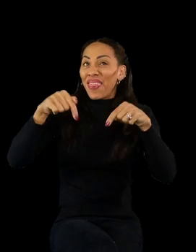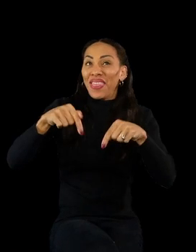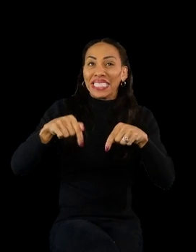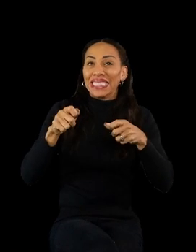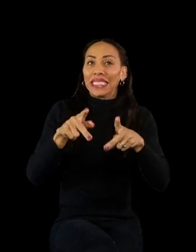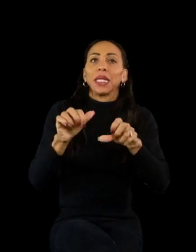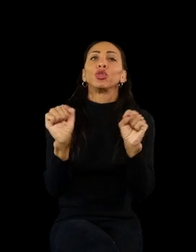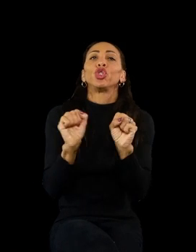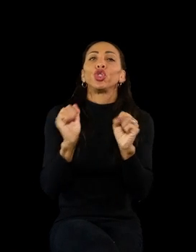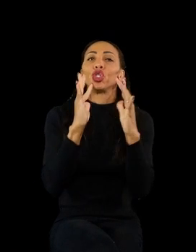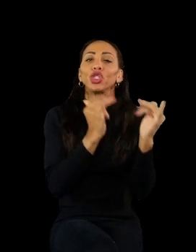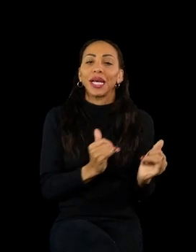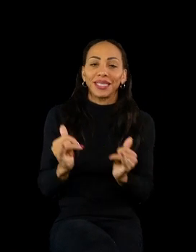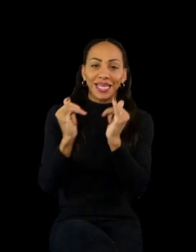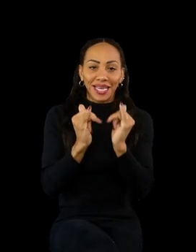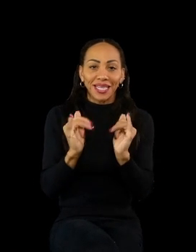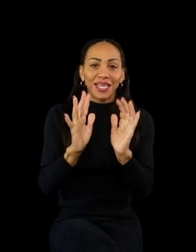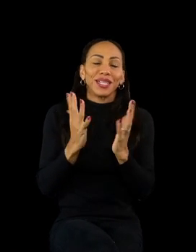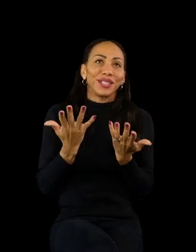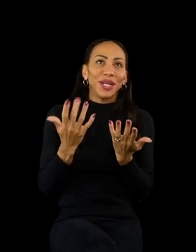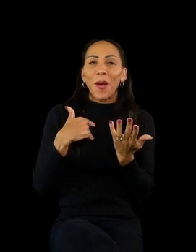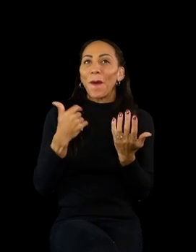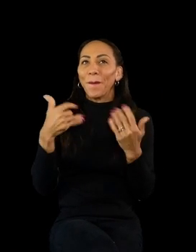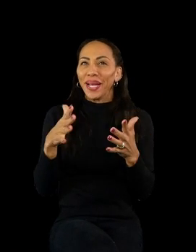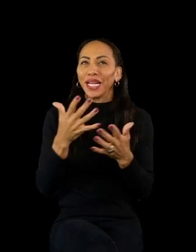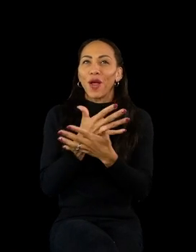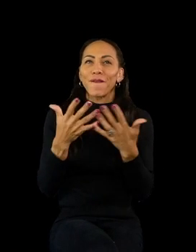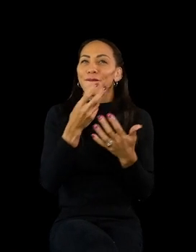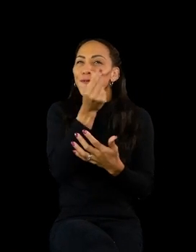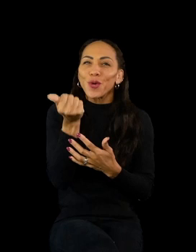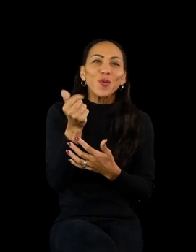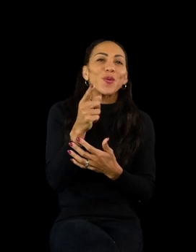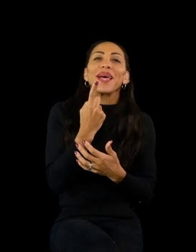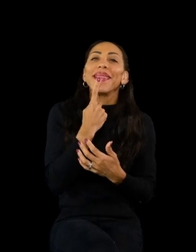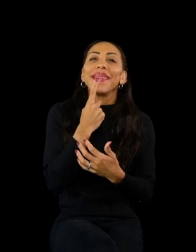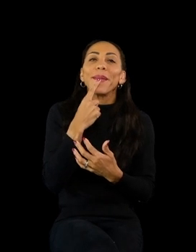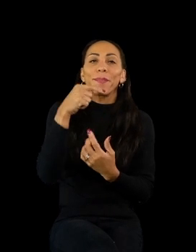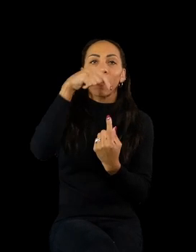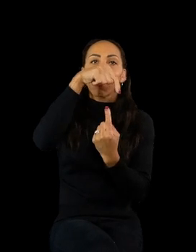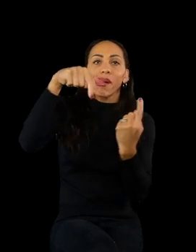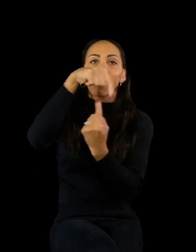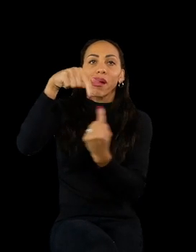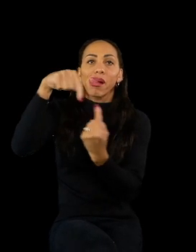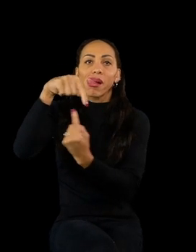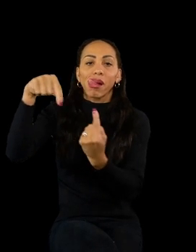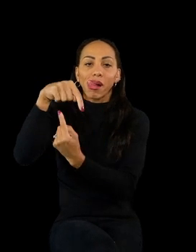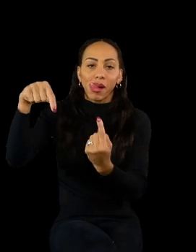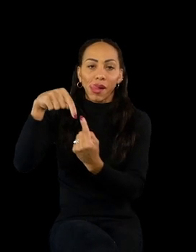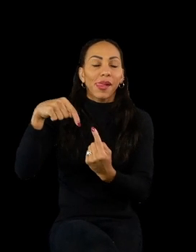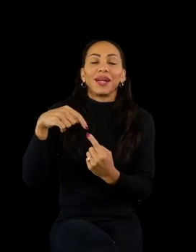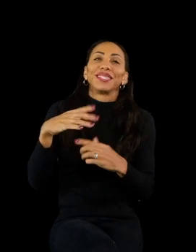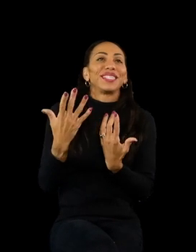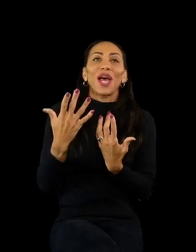It's been a bit, as I say, it's untested this. So apologies for the lip syncing delays we can see at the moment. It's simply